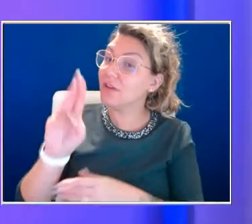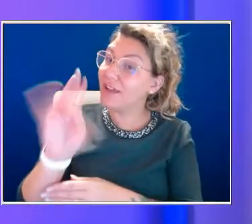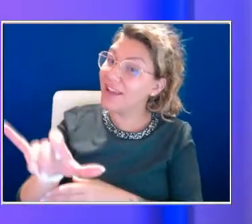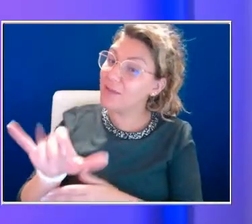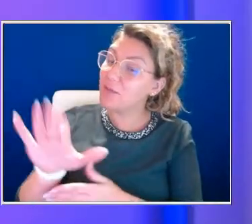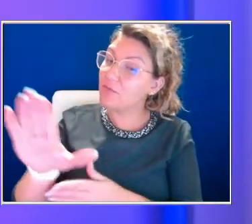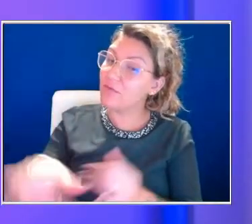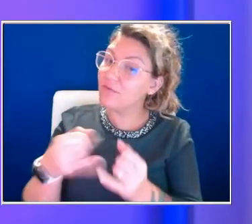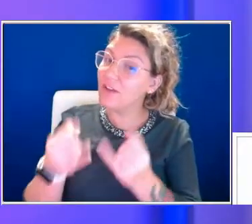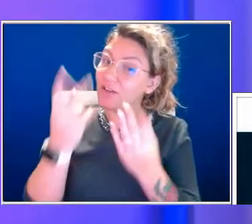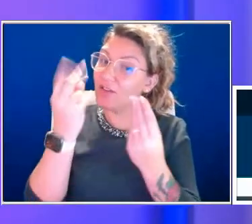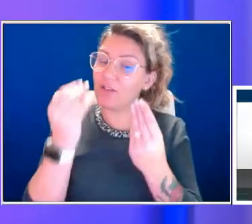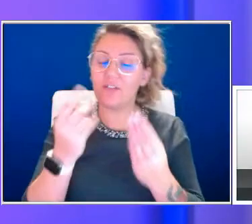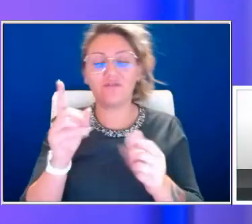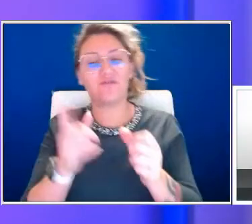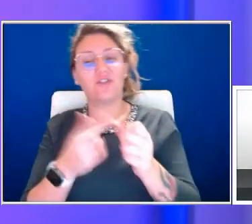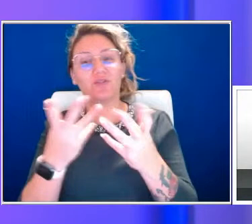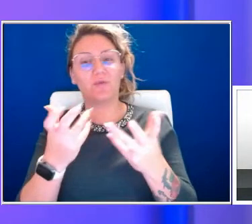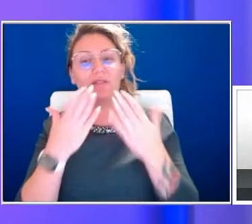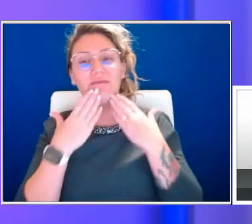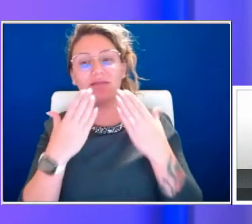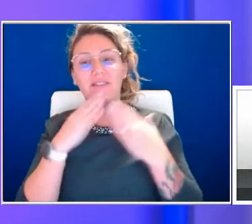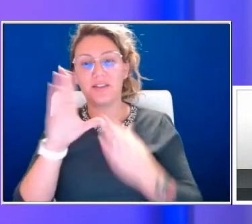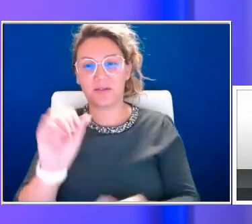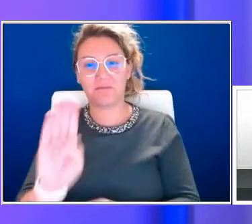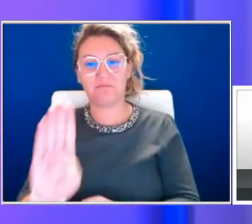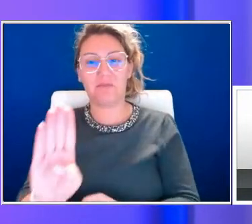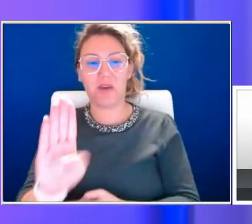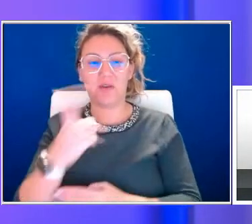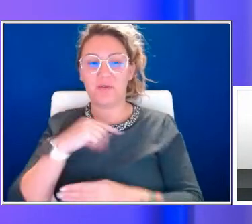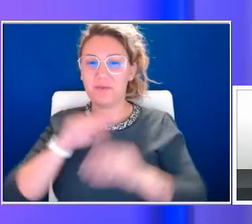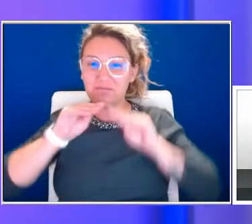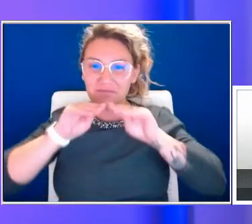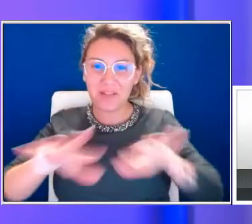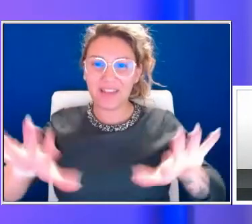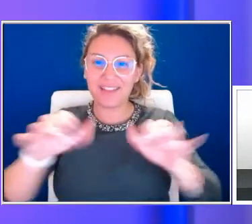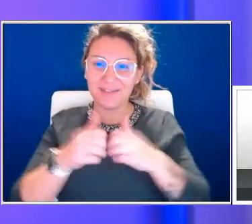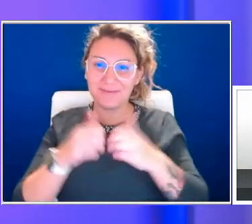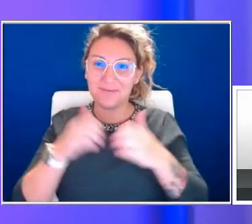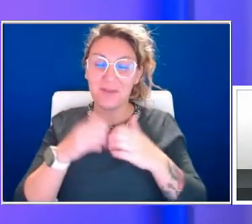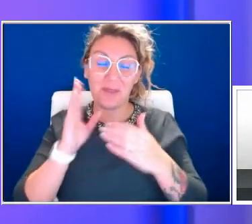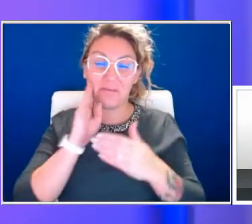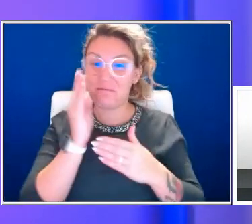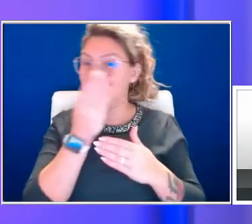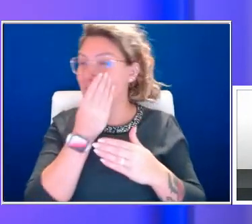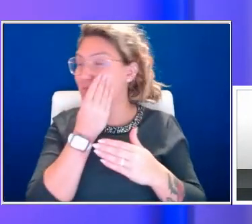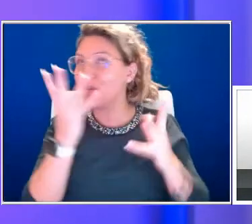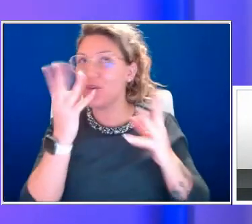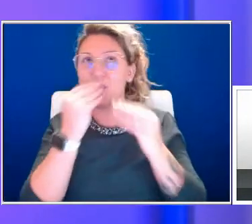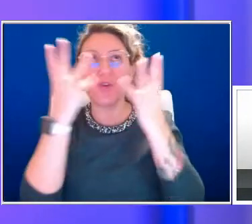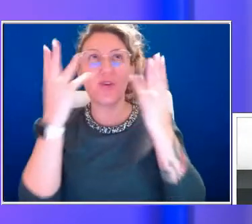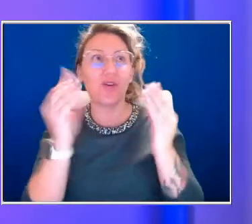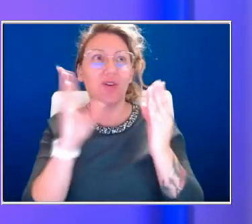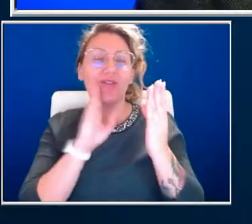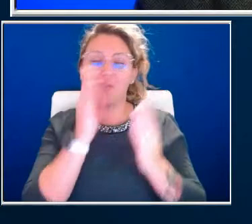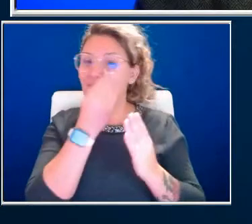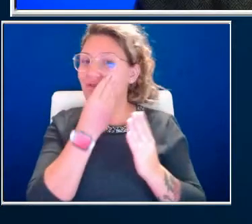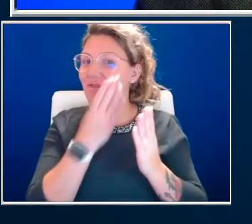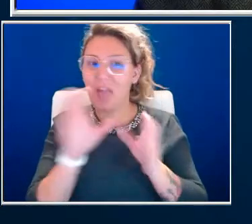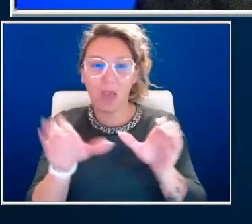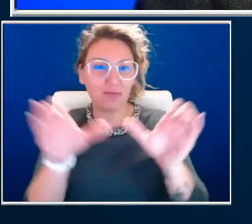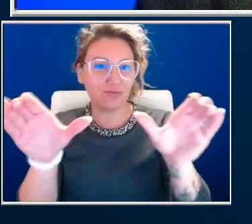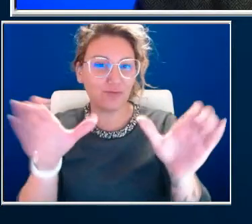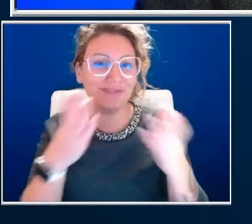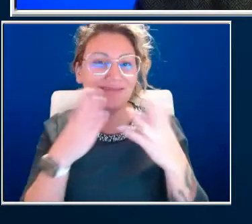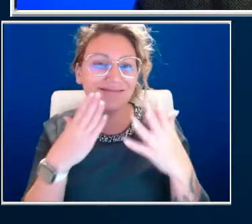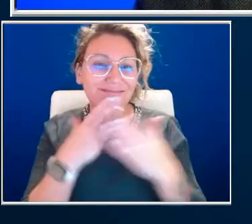all, I wanted to thank Bob. We did get, we're blessed with a beautiful flower arrangement at the Vein Center. So thank you, Bob, for that, and thank you for